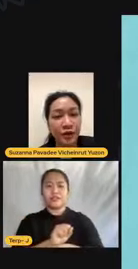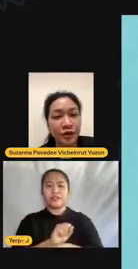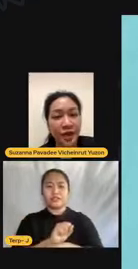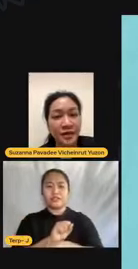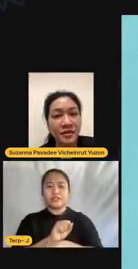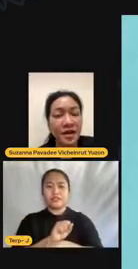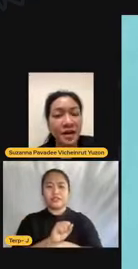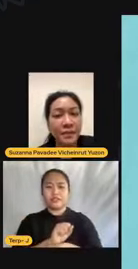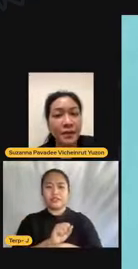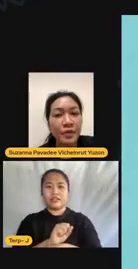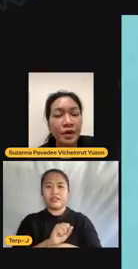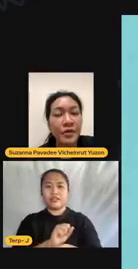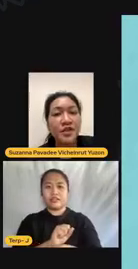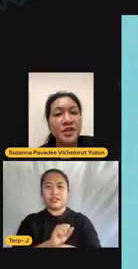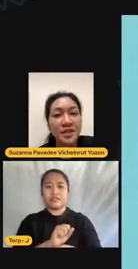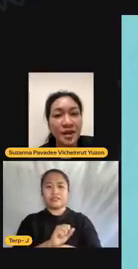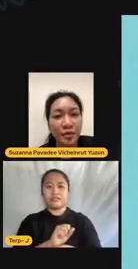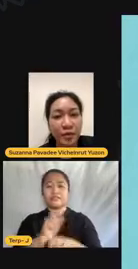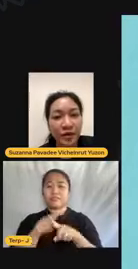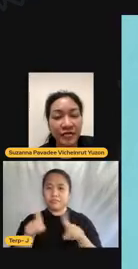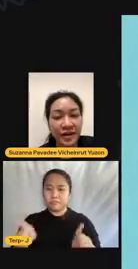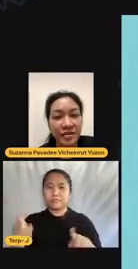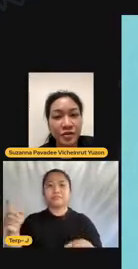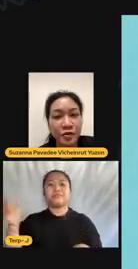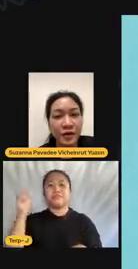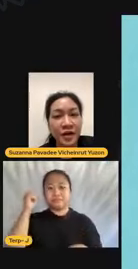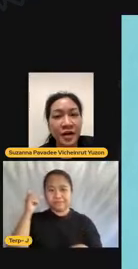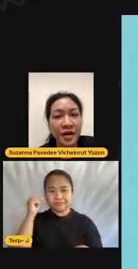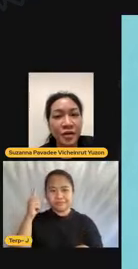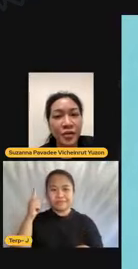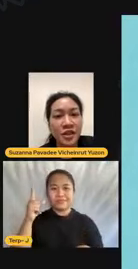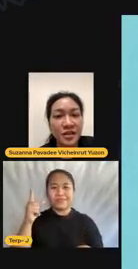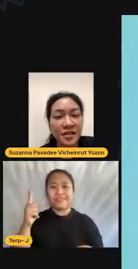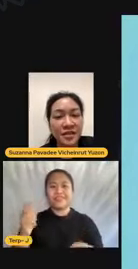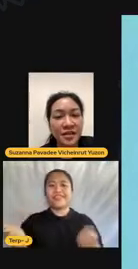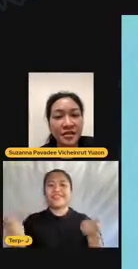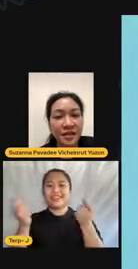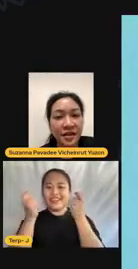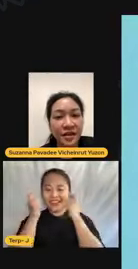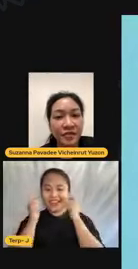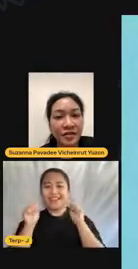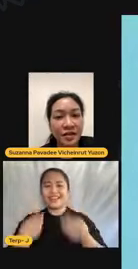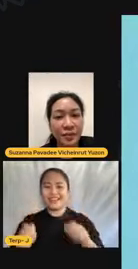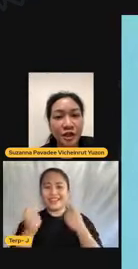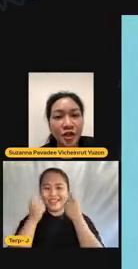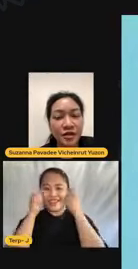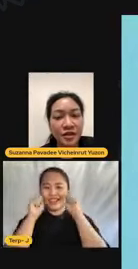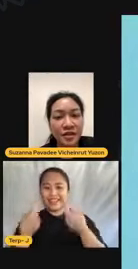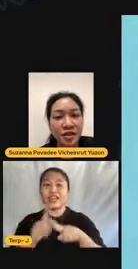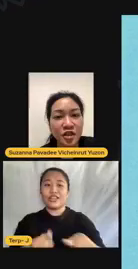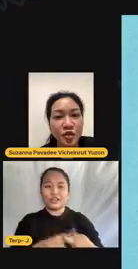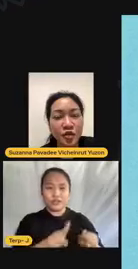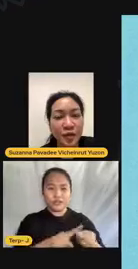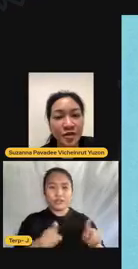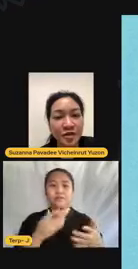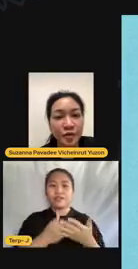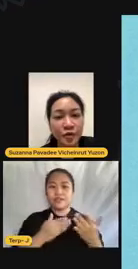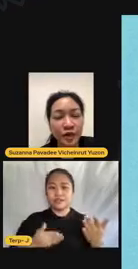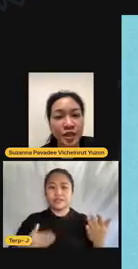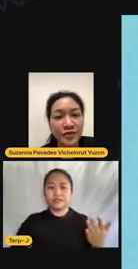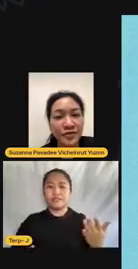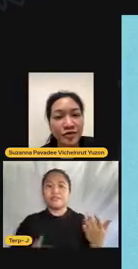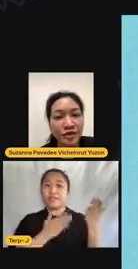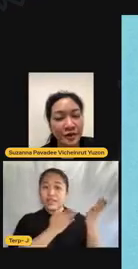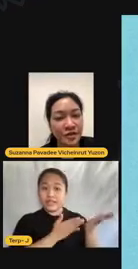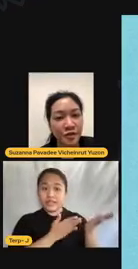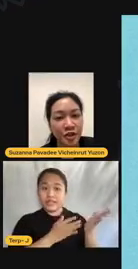a typical child, but we know that she's capable of that too. What she does here is, like, if you see the picture, is that she's responsible.